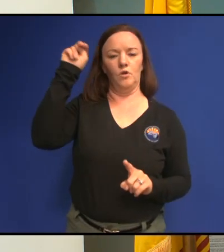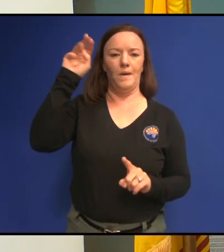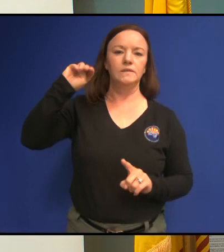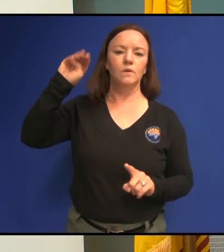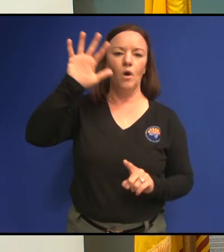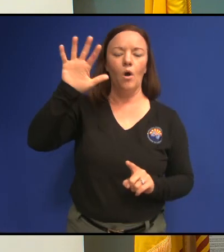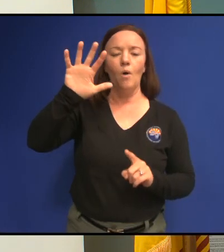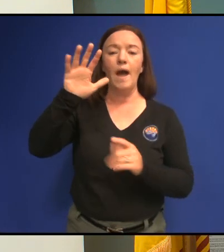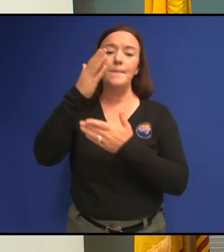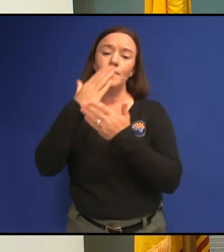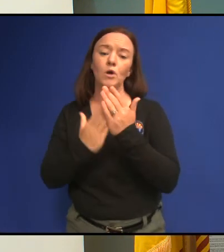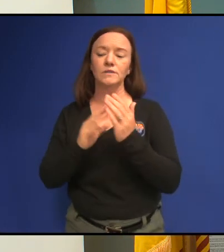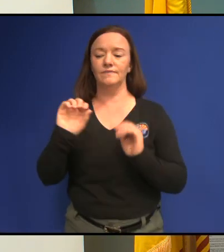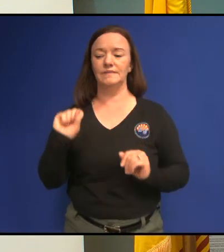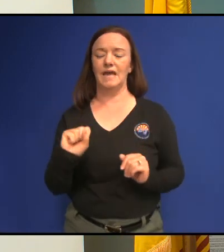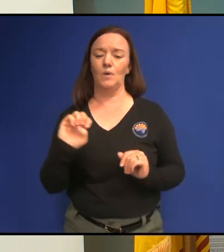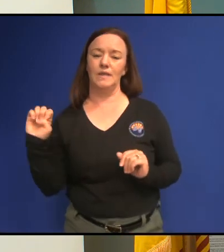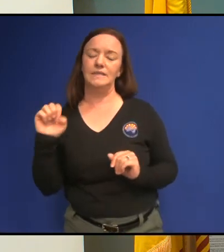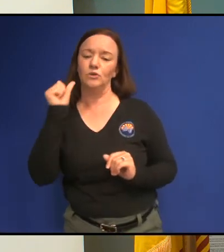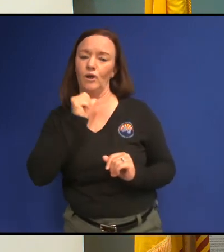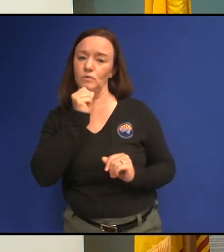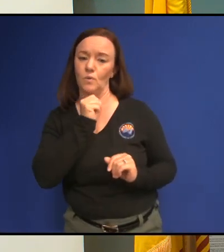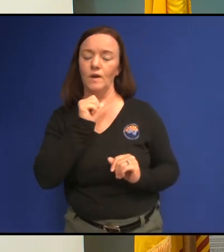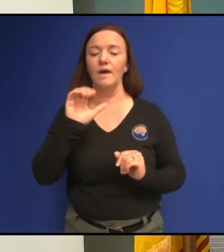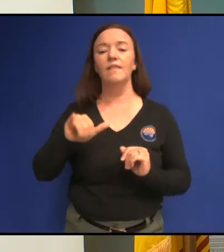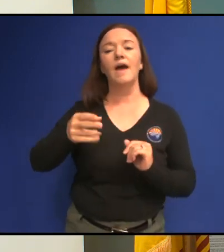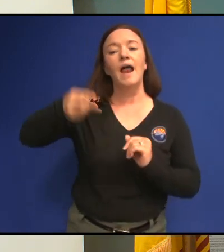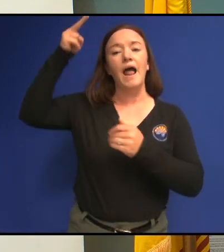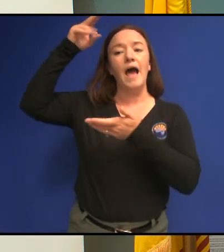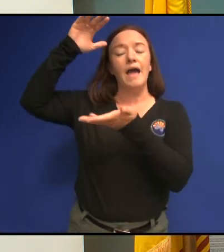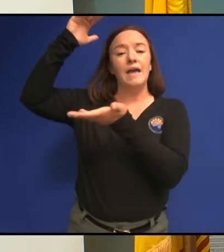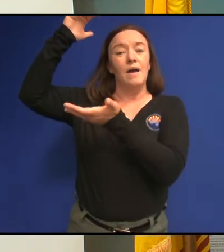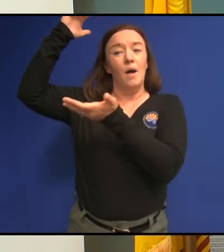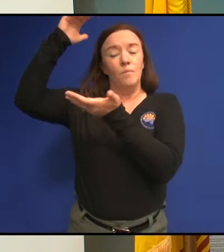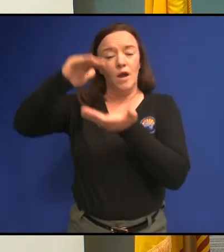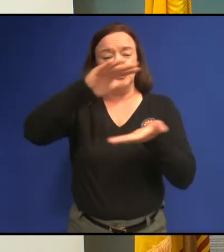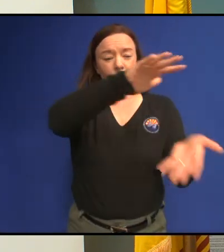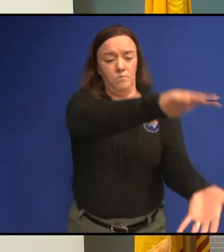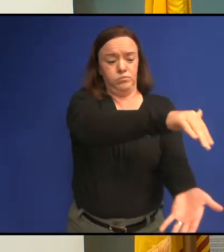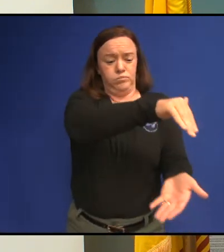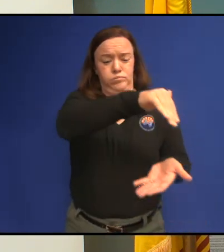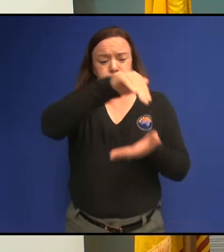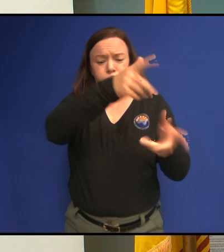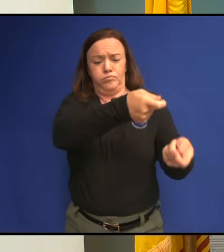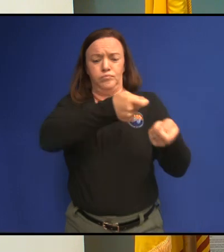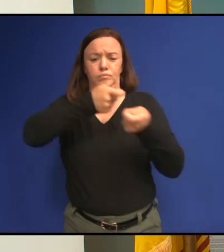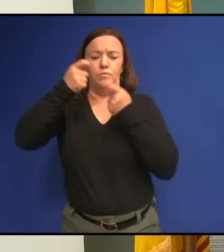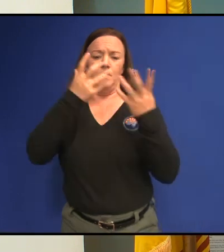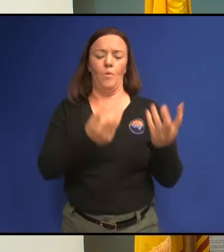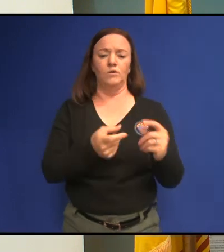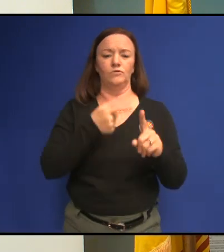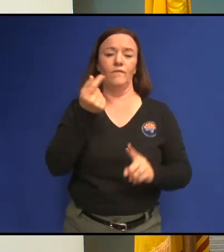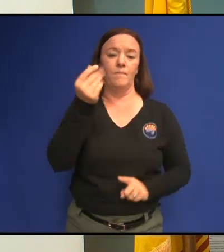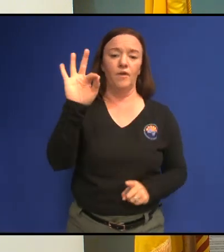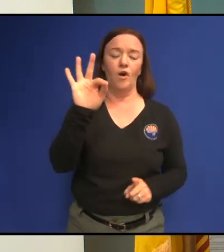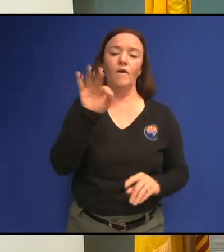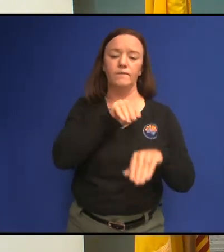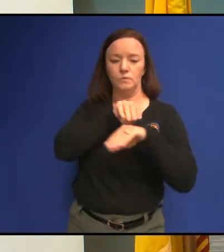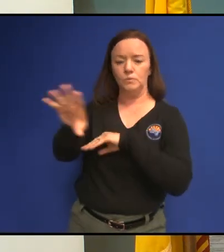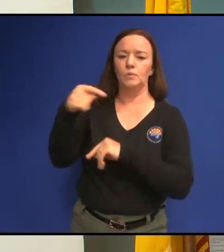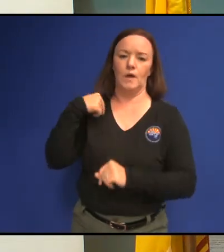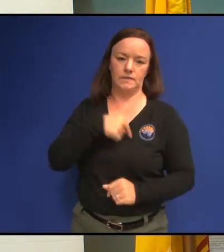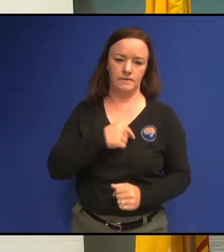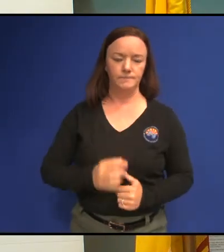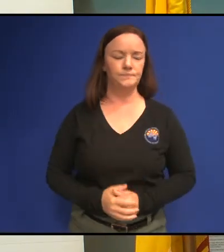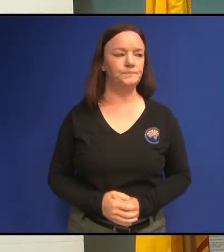even parts of southeastern Arizona as that high pressure starts to pull more of that moisture out of the Gulf. So we'll move on here